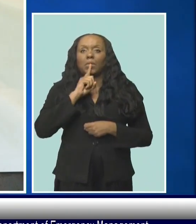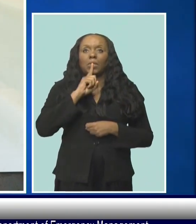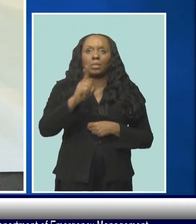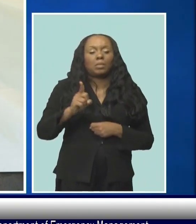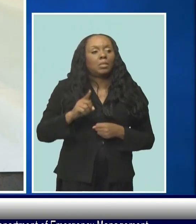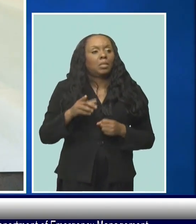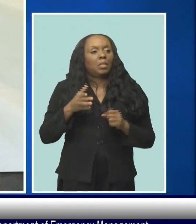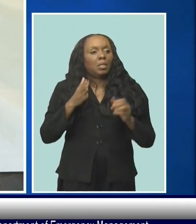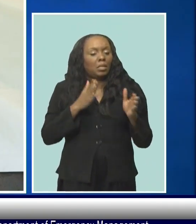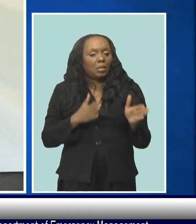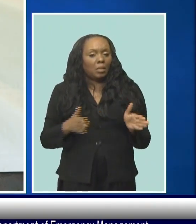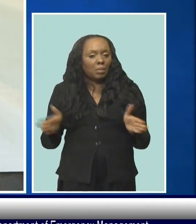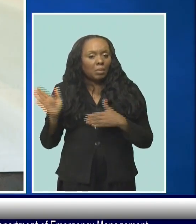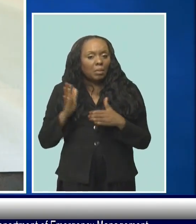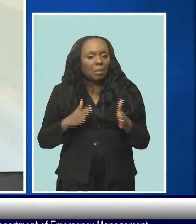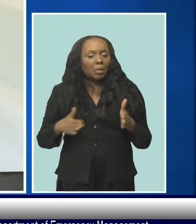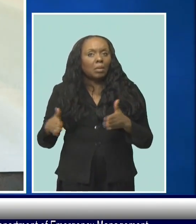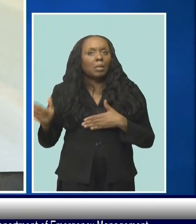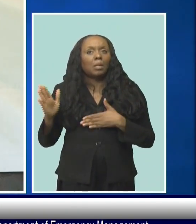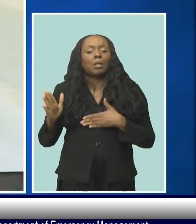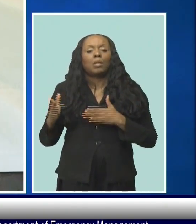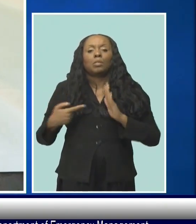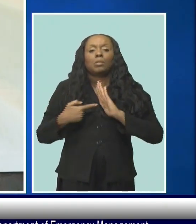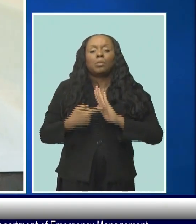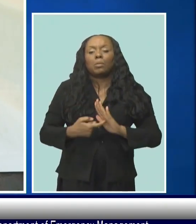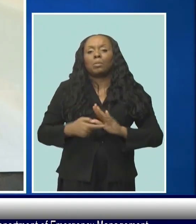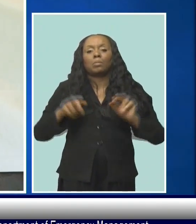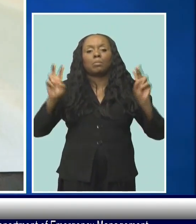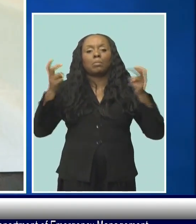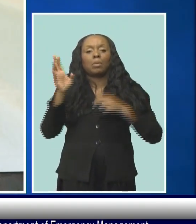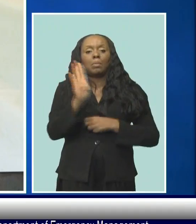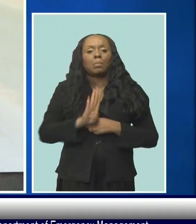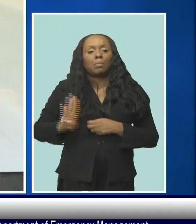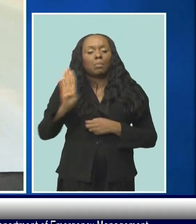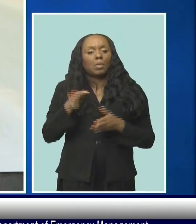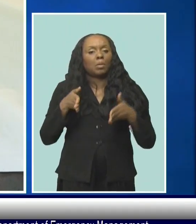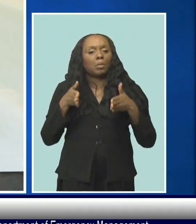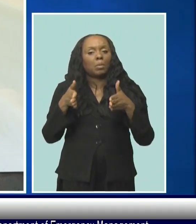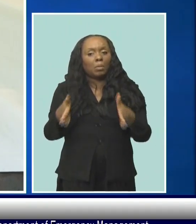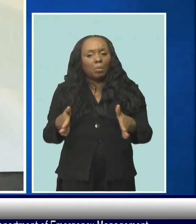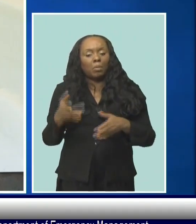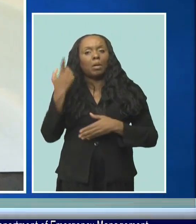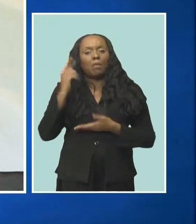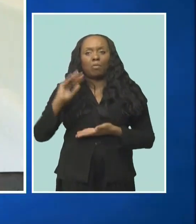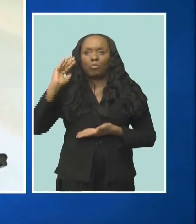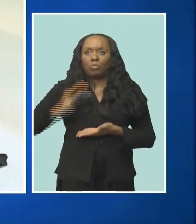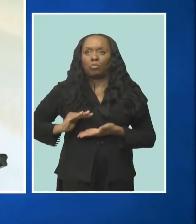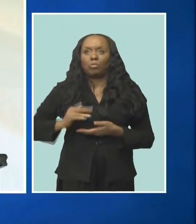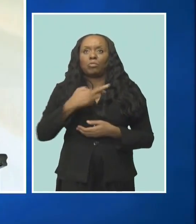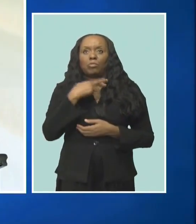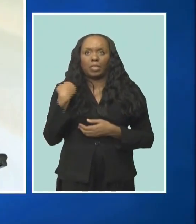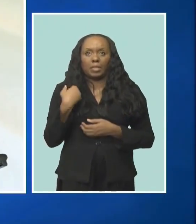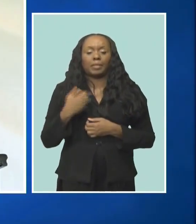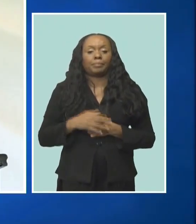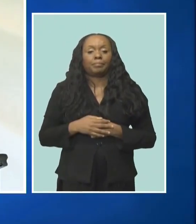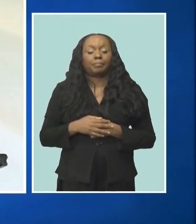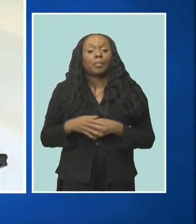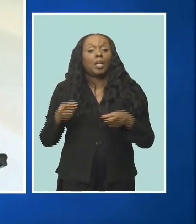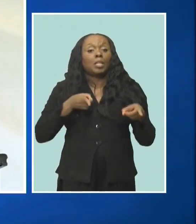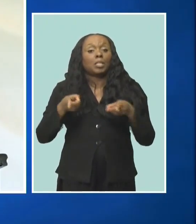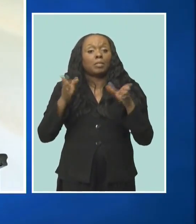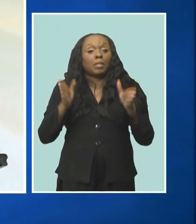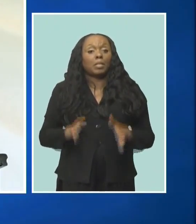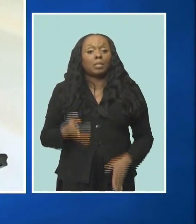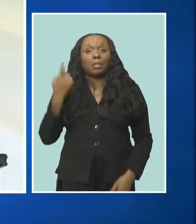truly represents the Barbados way for disaster risk reduction. Meanwhile, Director of the Coastal